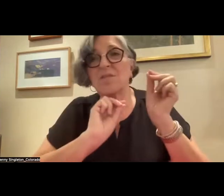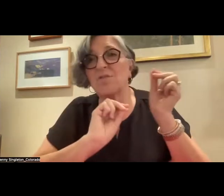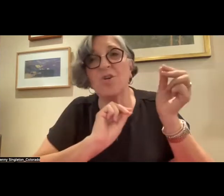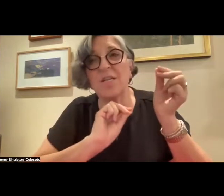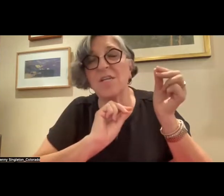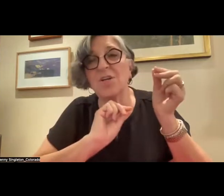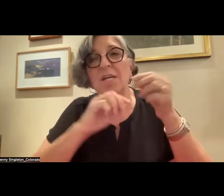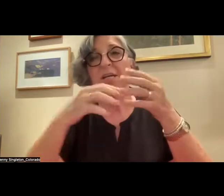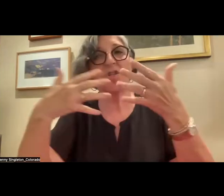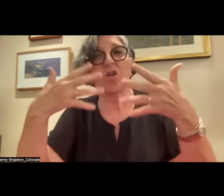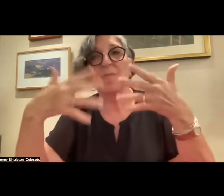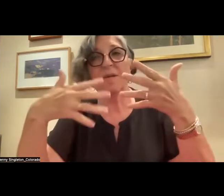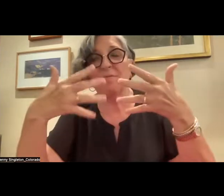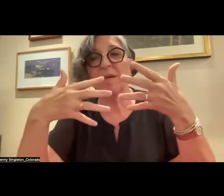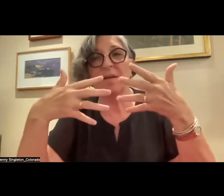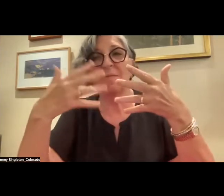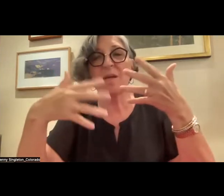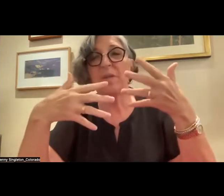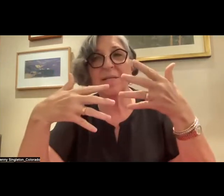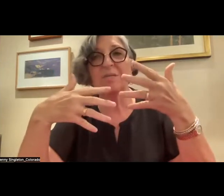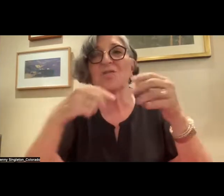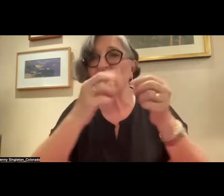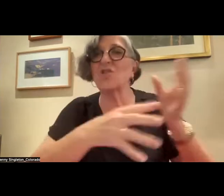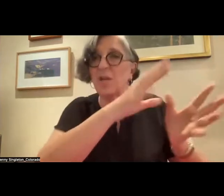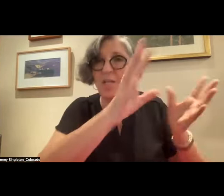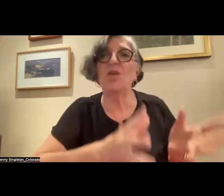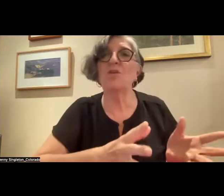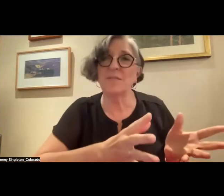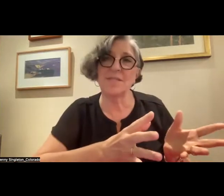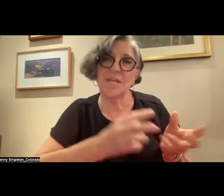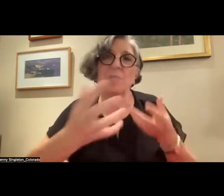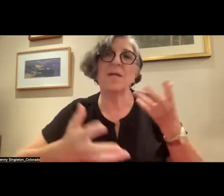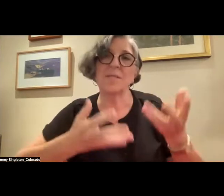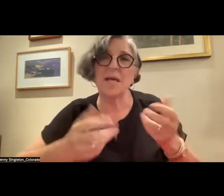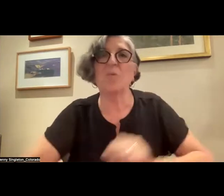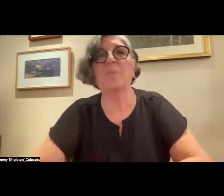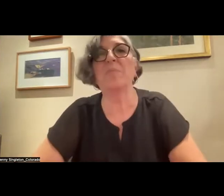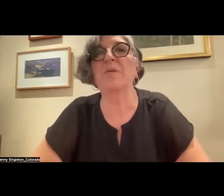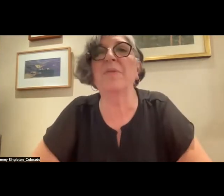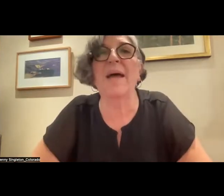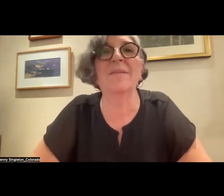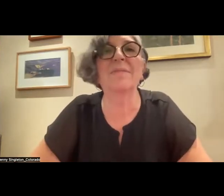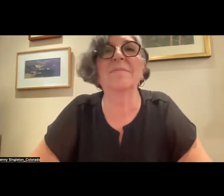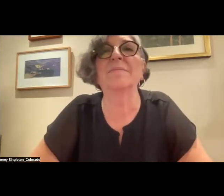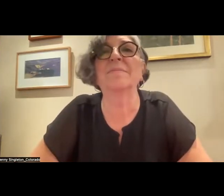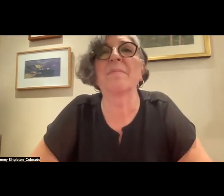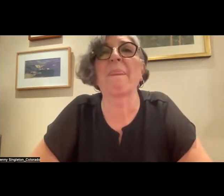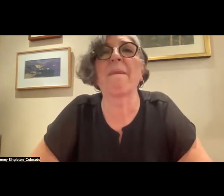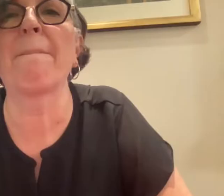that meet certain criteria in terms of the sublexical structure, I can use this database to help build that.